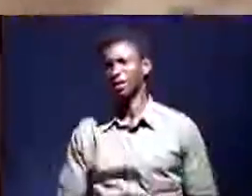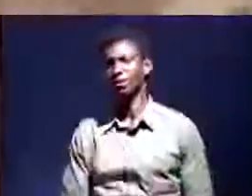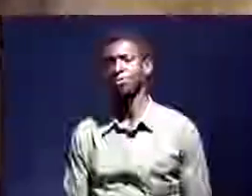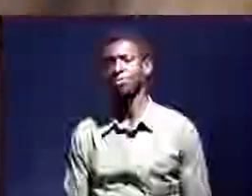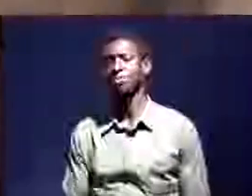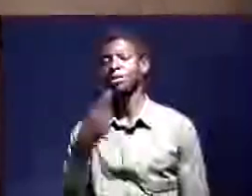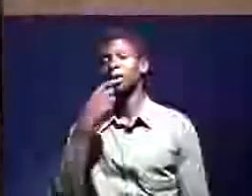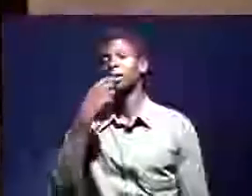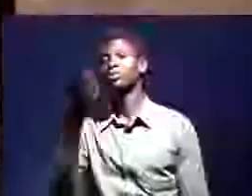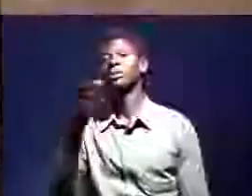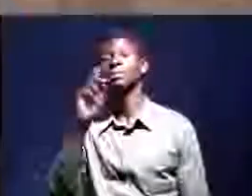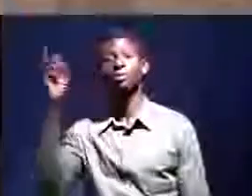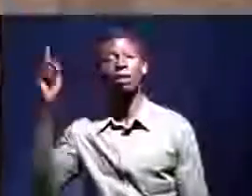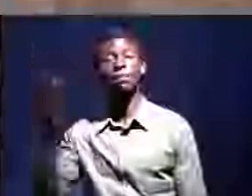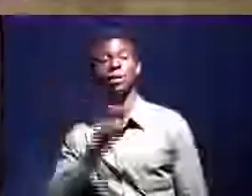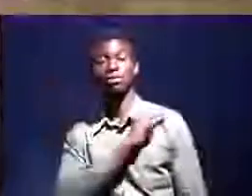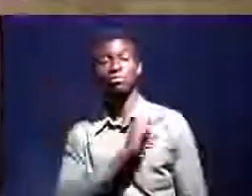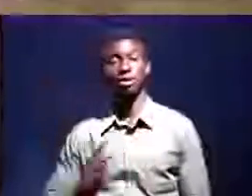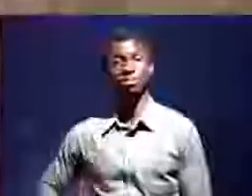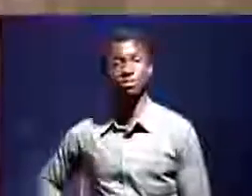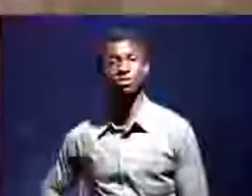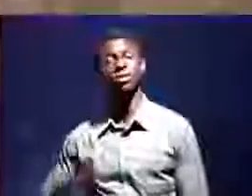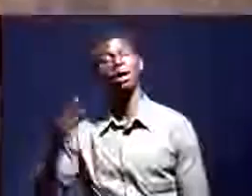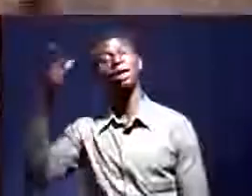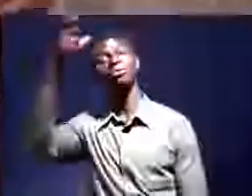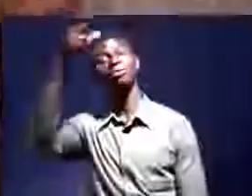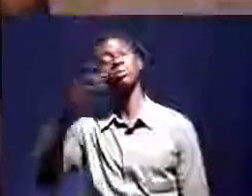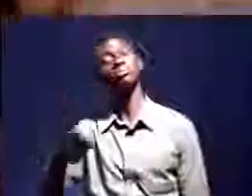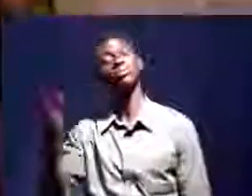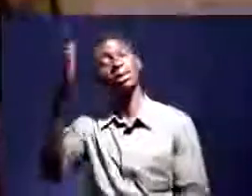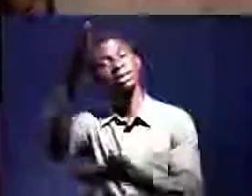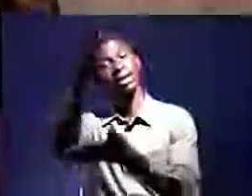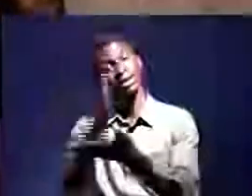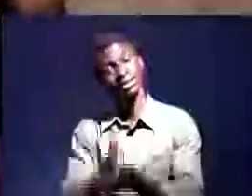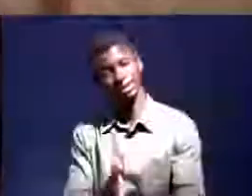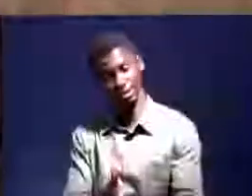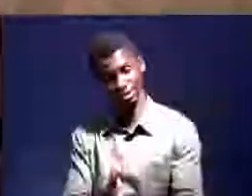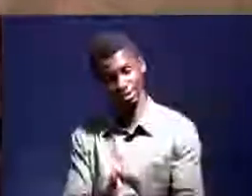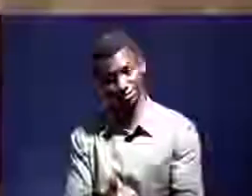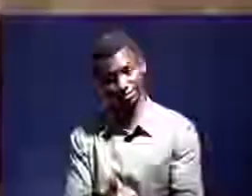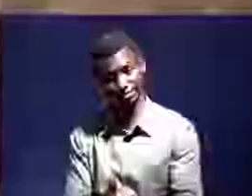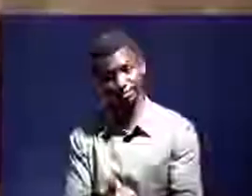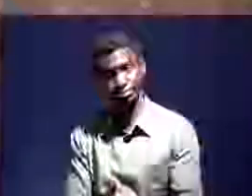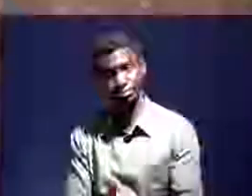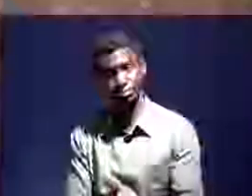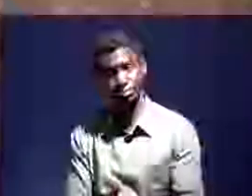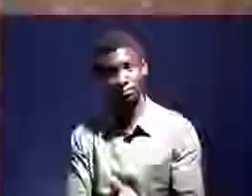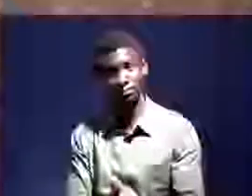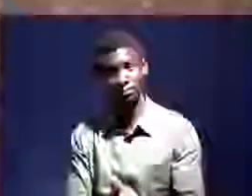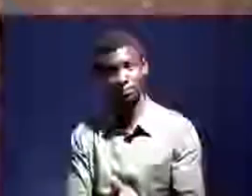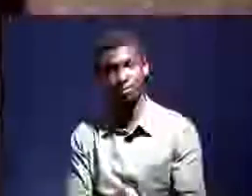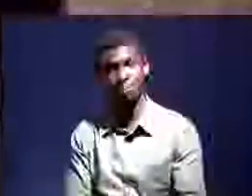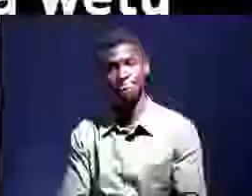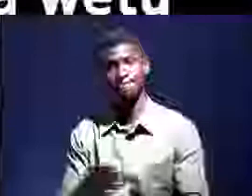He was neutral. In the last days of Earth's history,